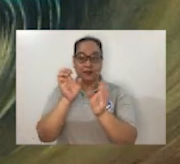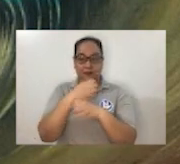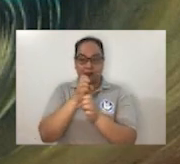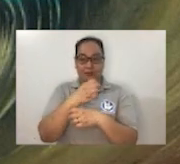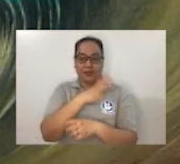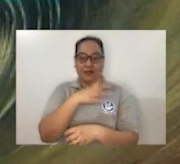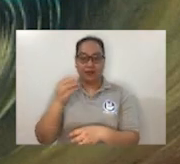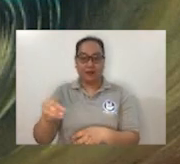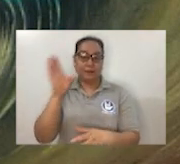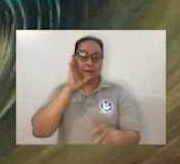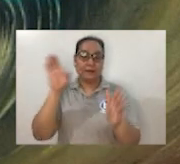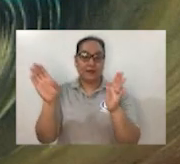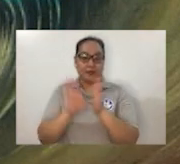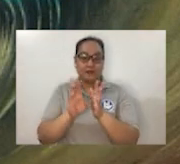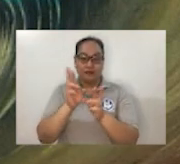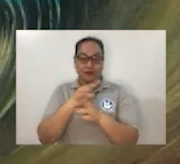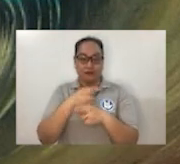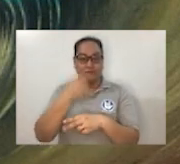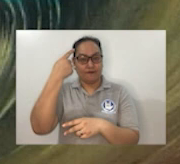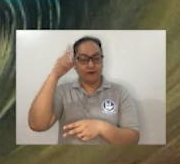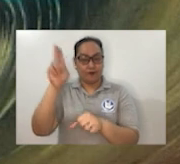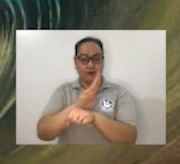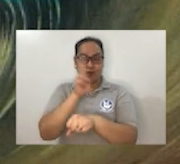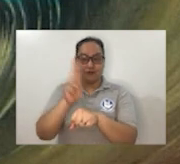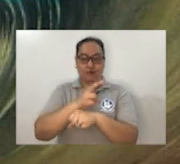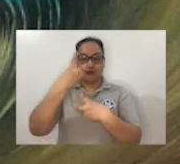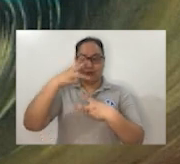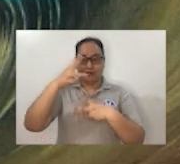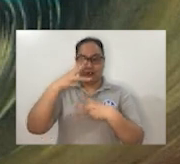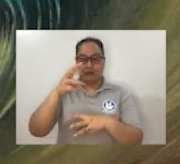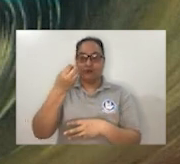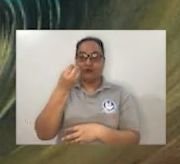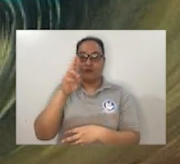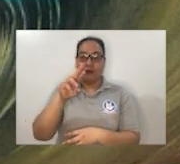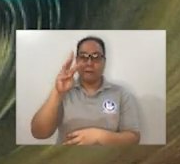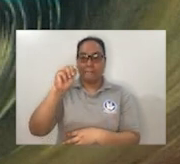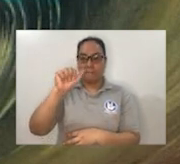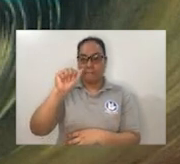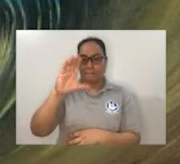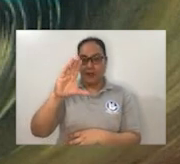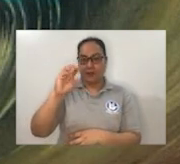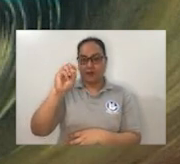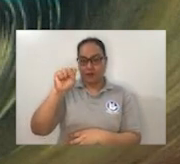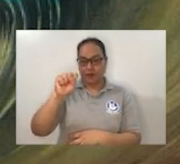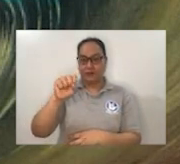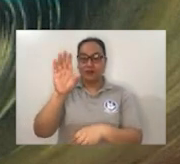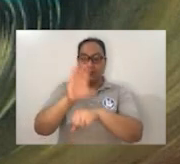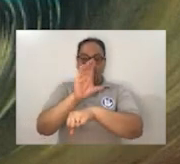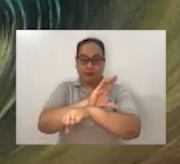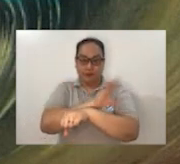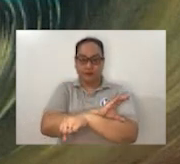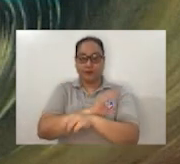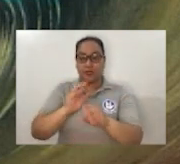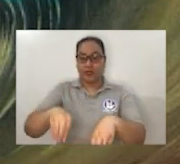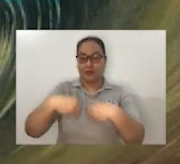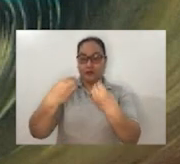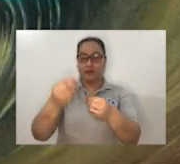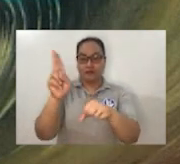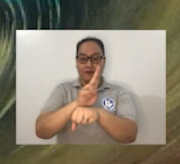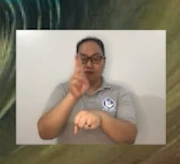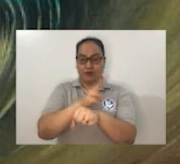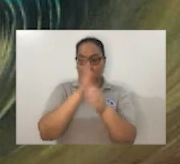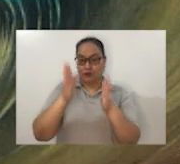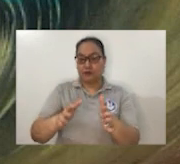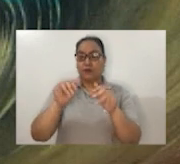photo retouching for use on Windows or Mac OS computers. Photoshop offers users